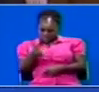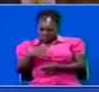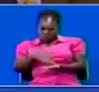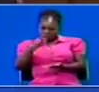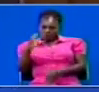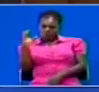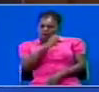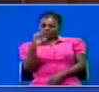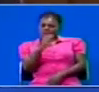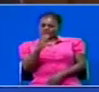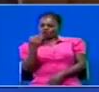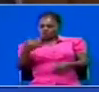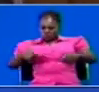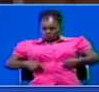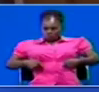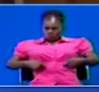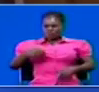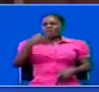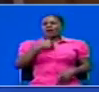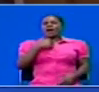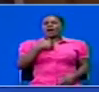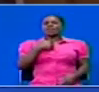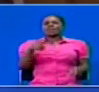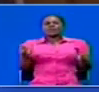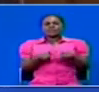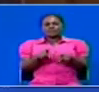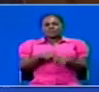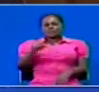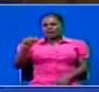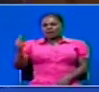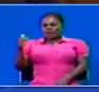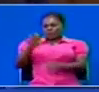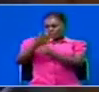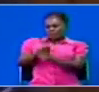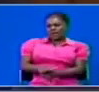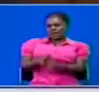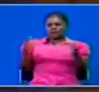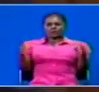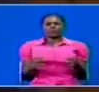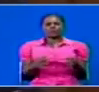in the hands of our young people and other once marginalized groups.